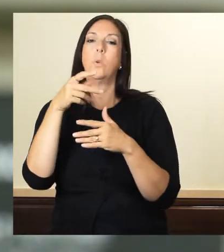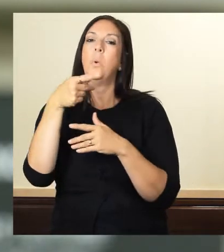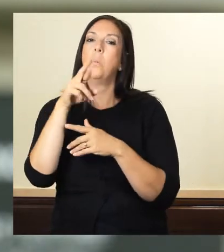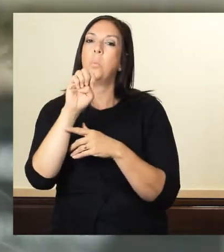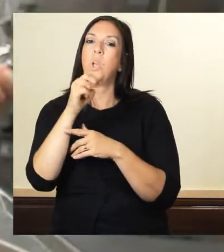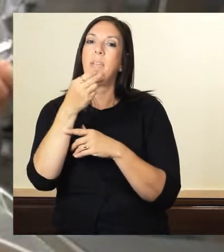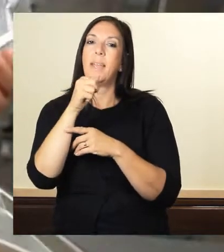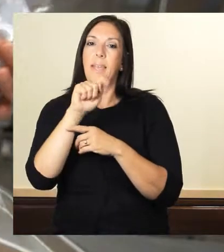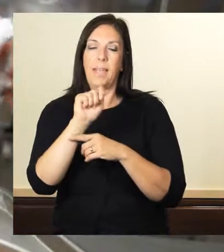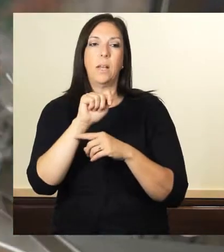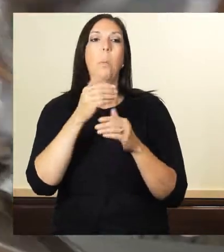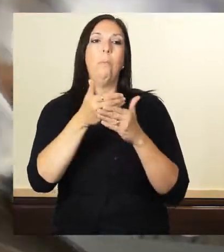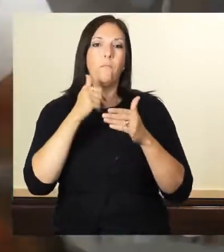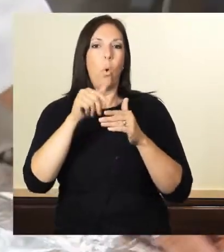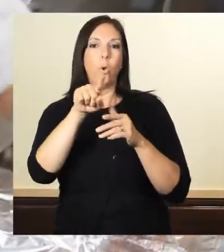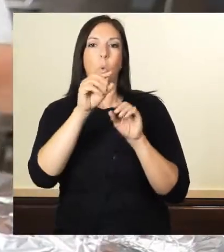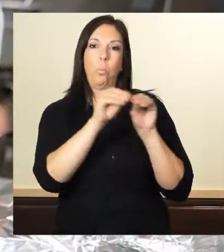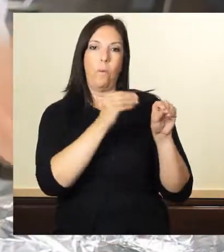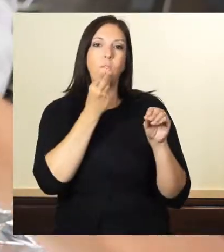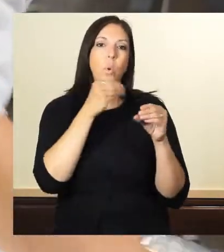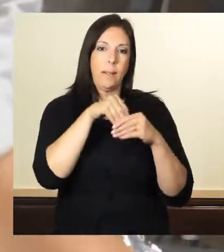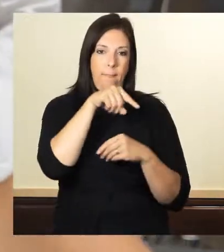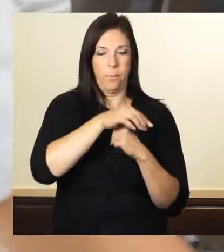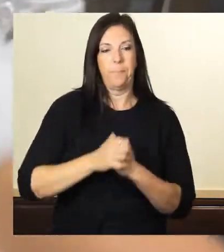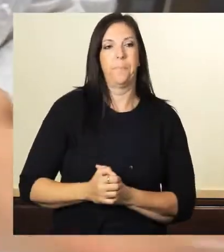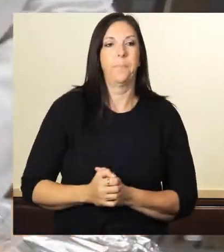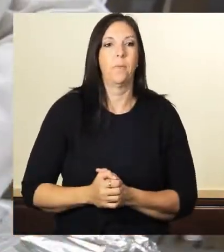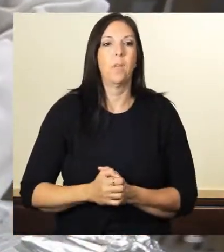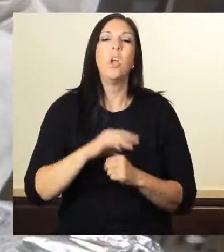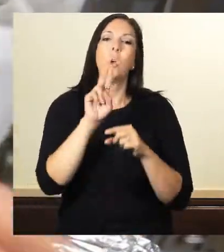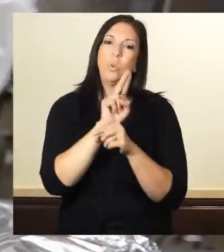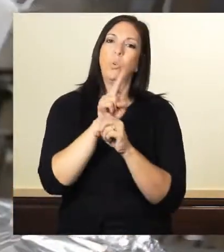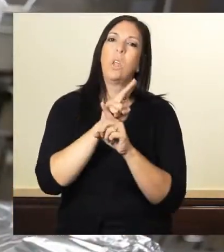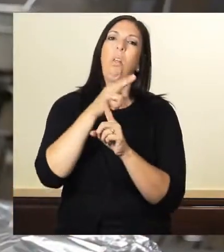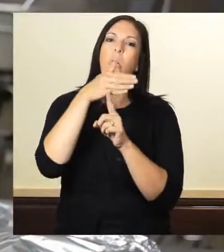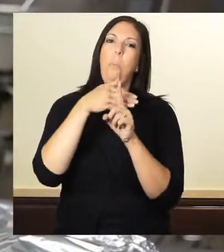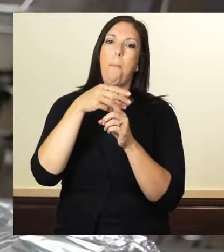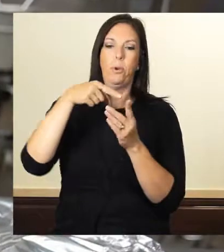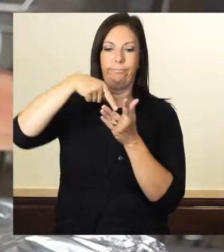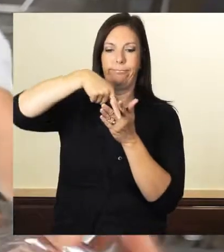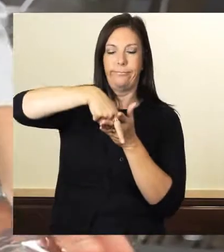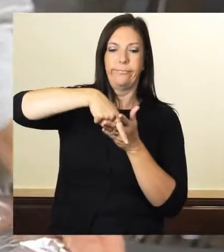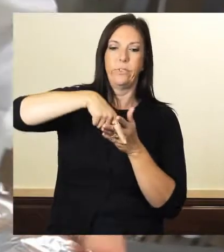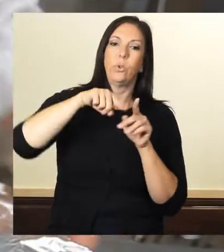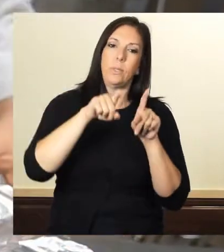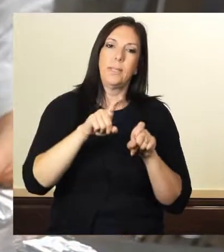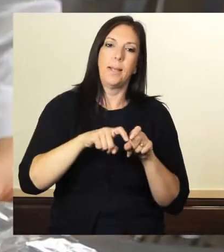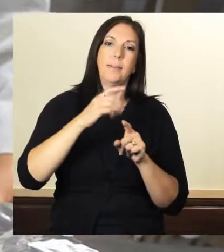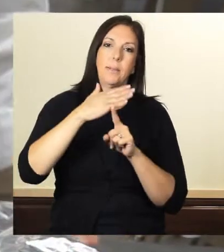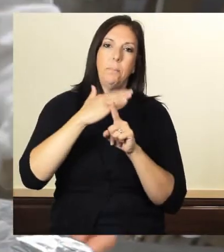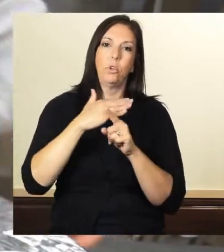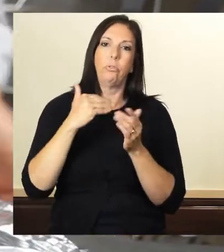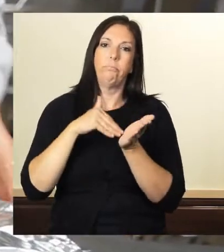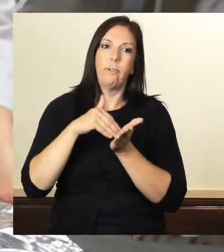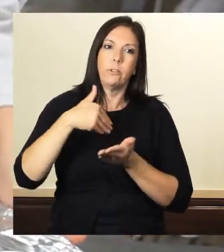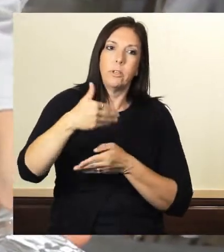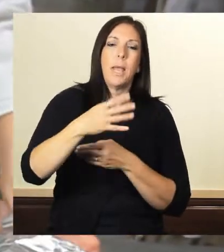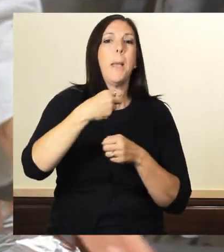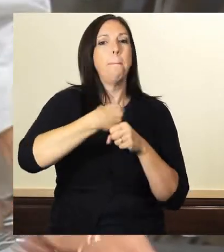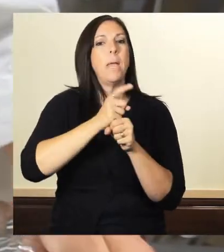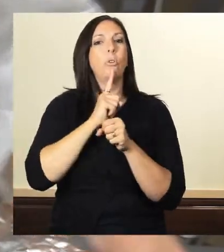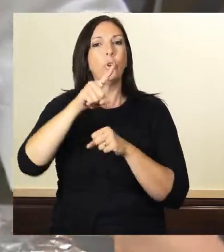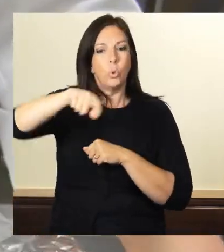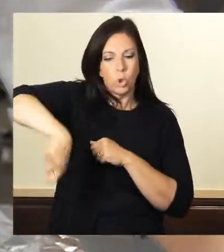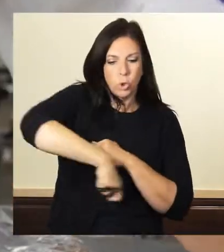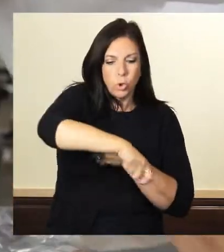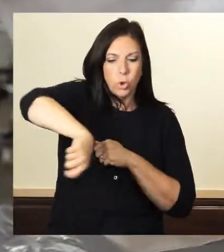them. Use thermometers to check the temperature of the food, and be sure to cover pans and stir food often to distribute